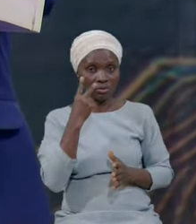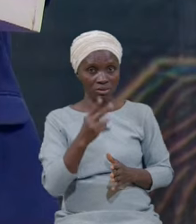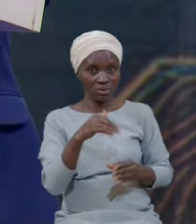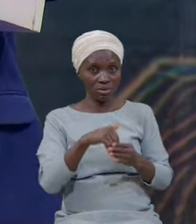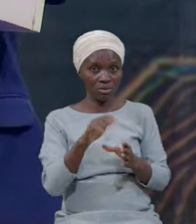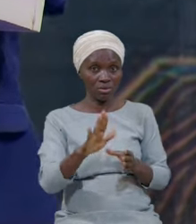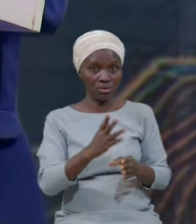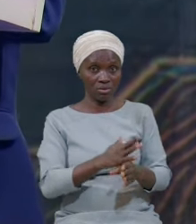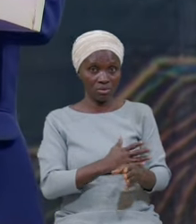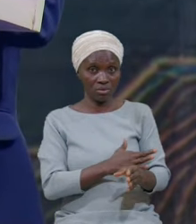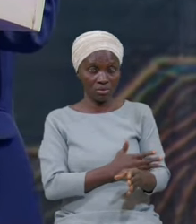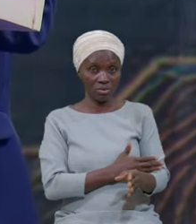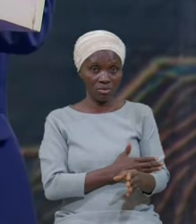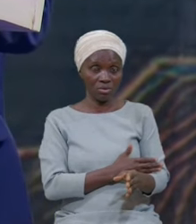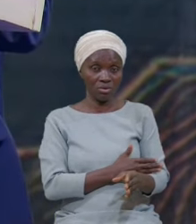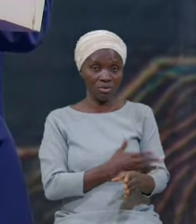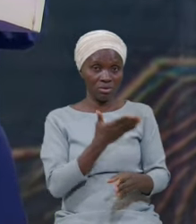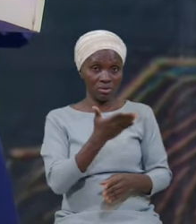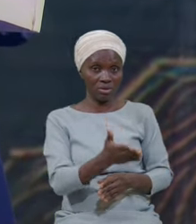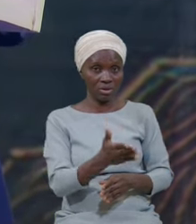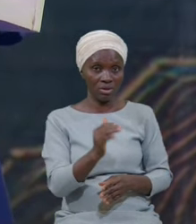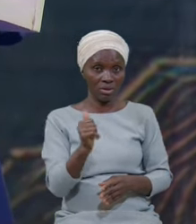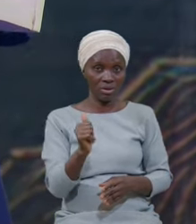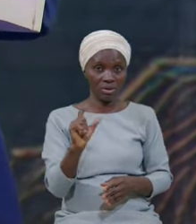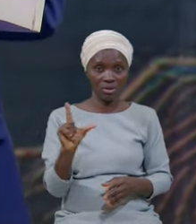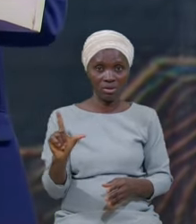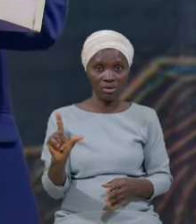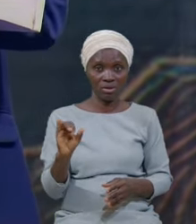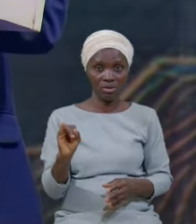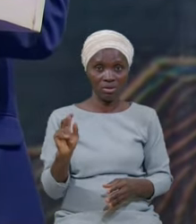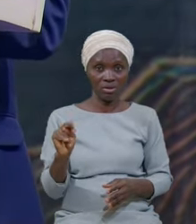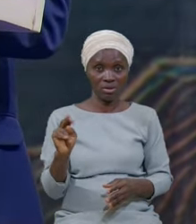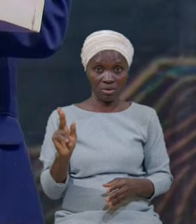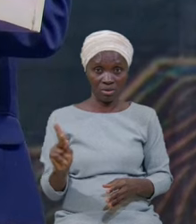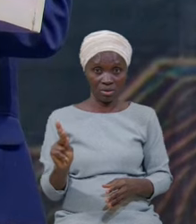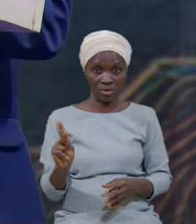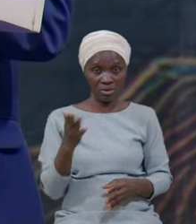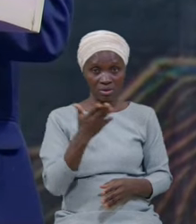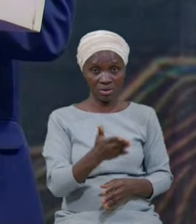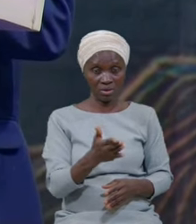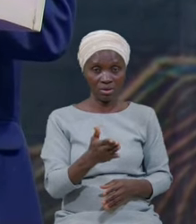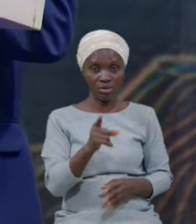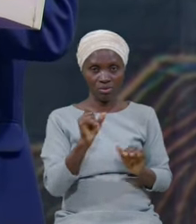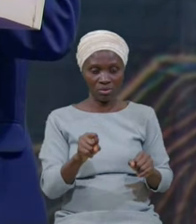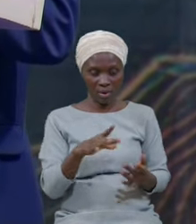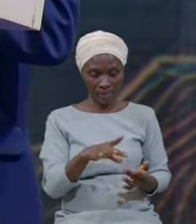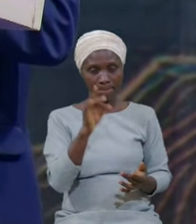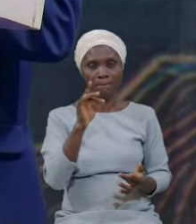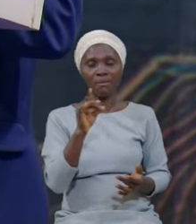the link. Click on it and fill the form and submit